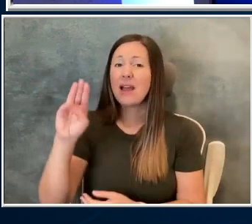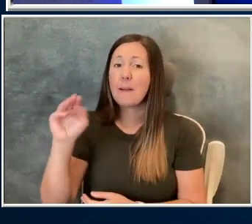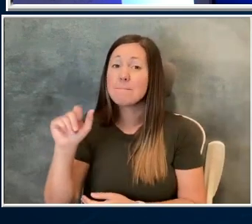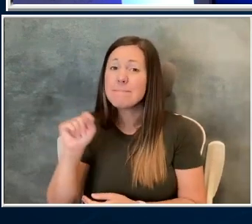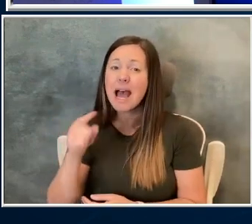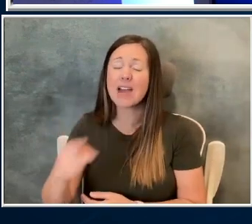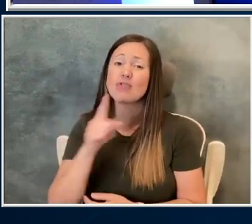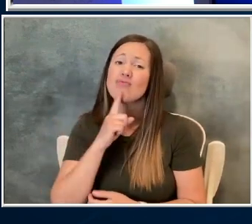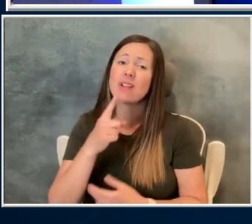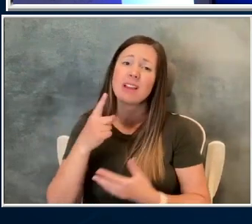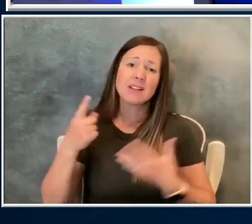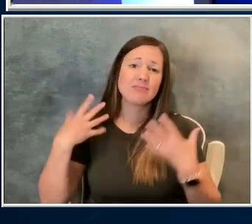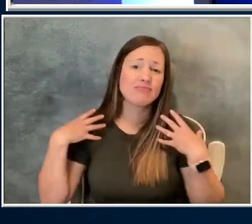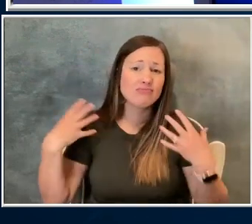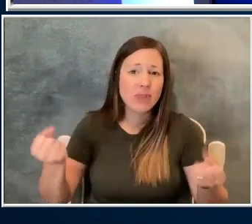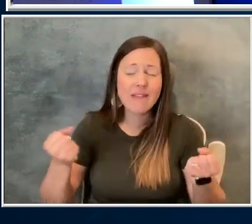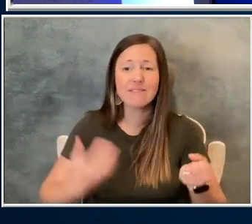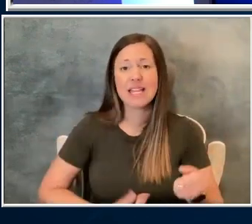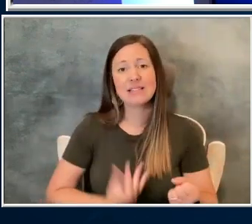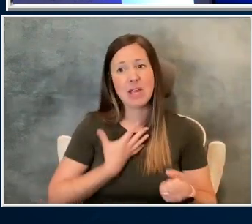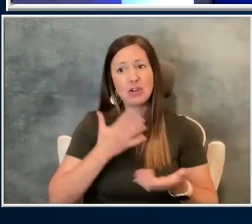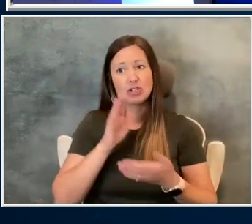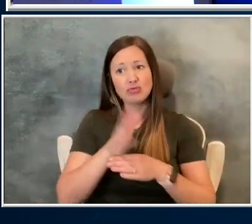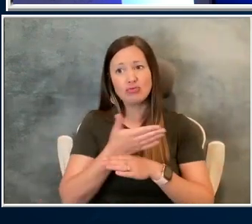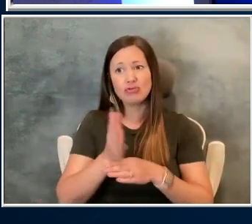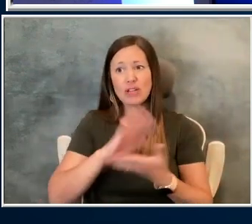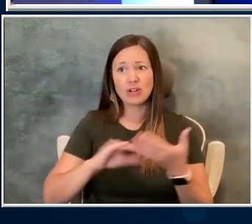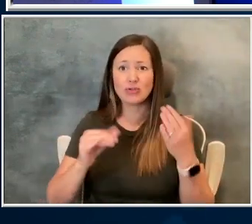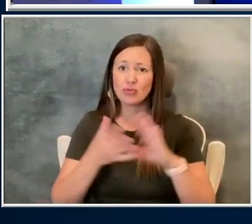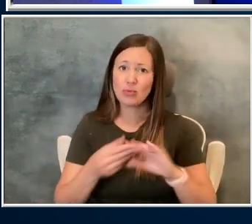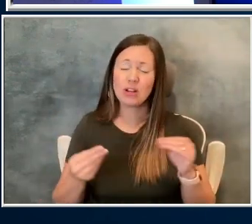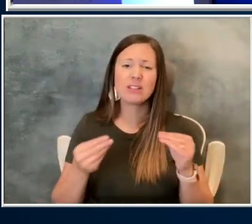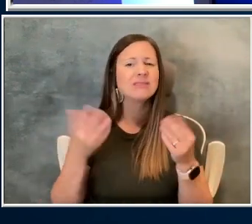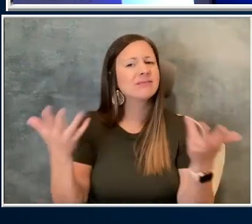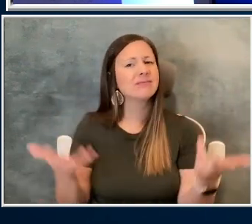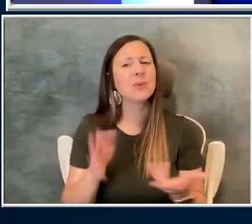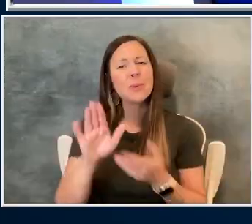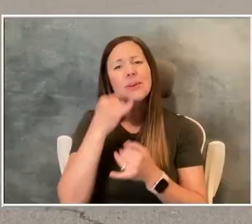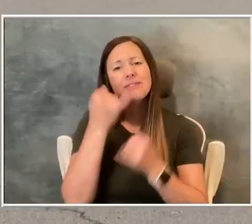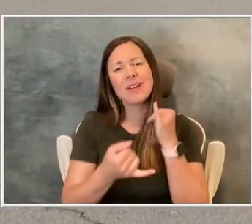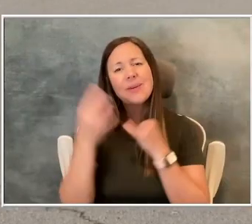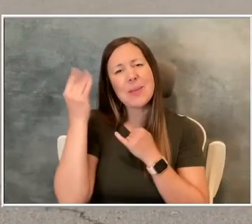Matt, on that note, what do you want folks to take away from your personal story?